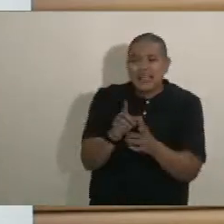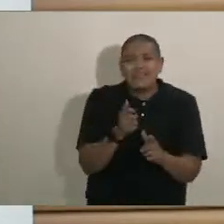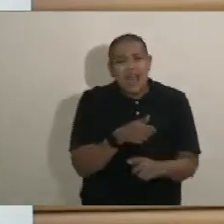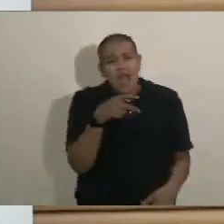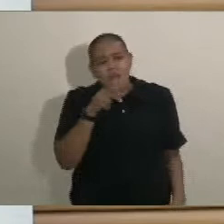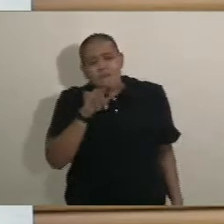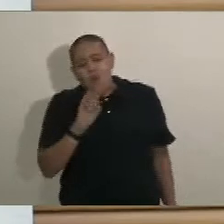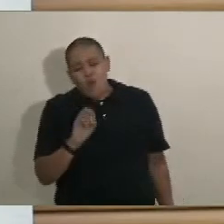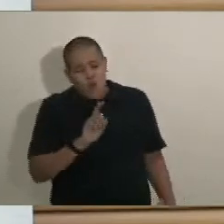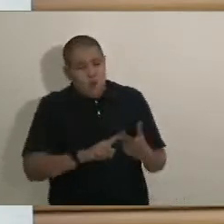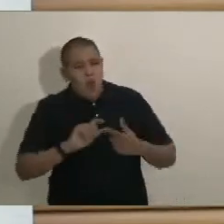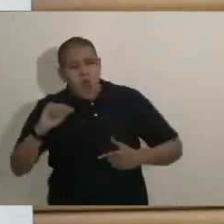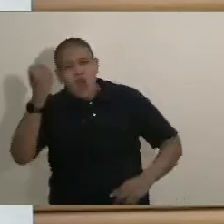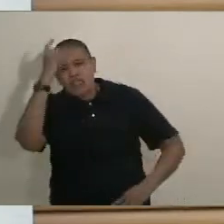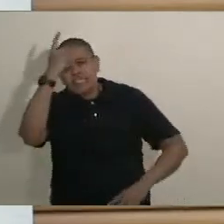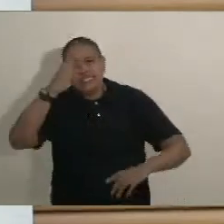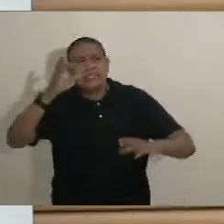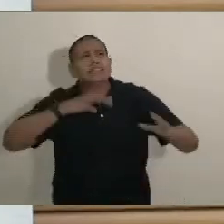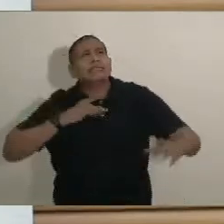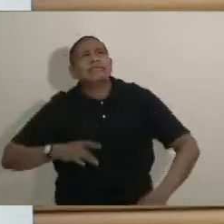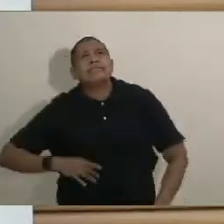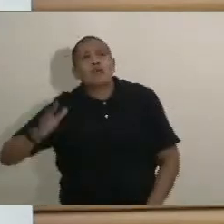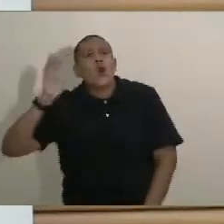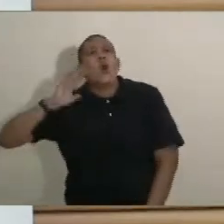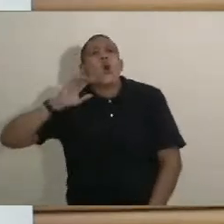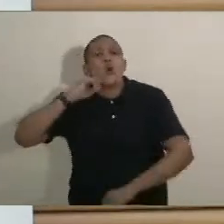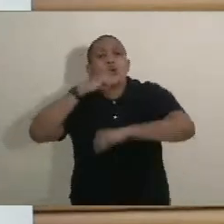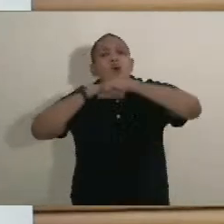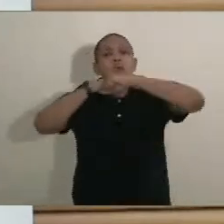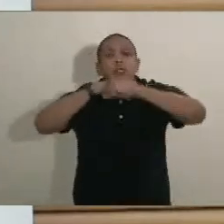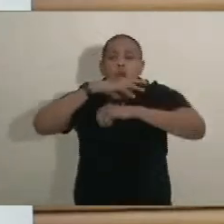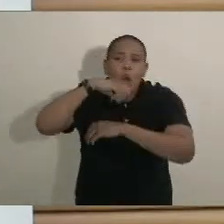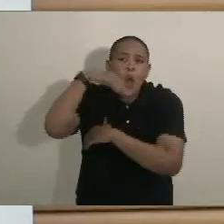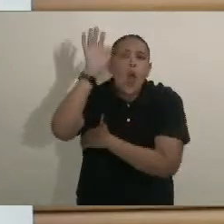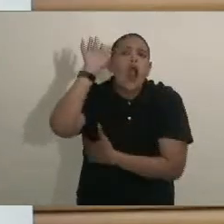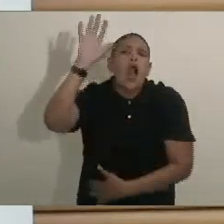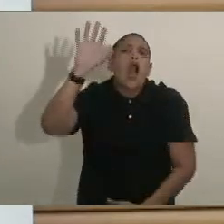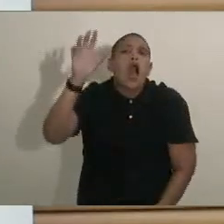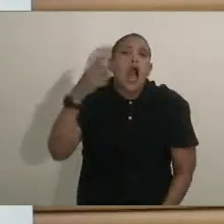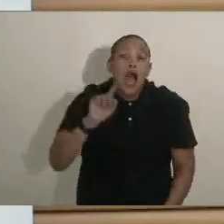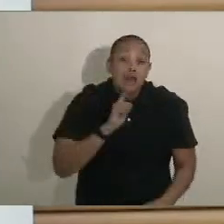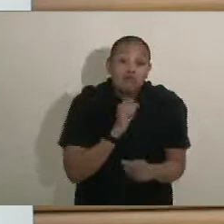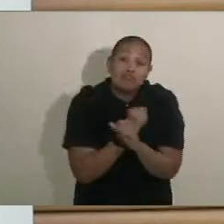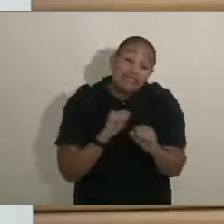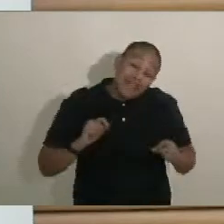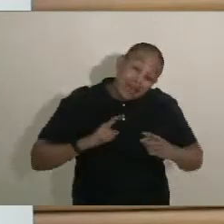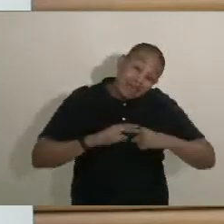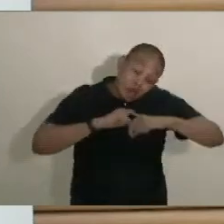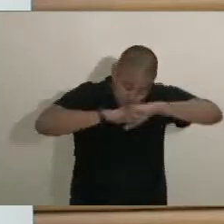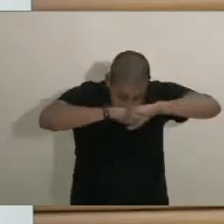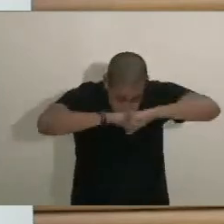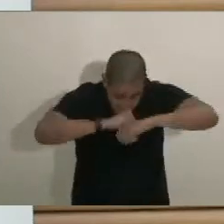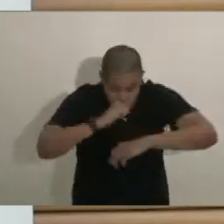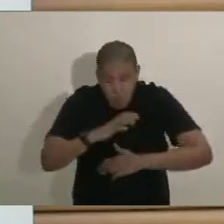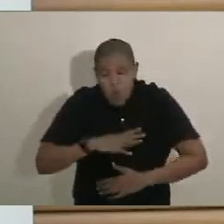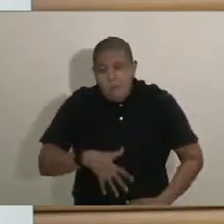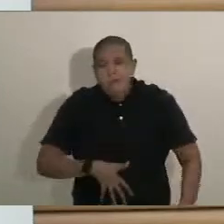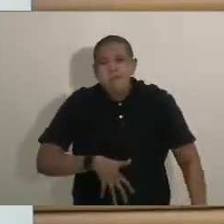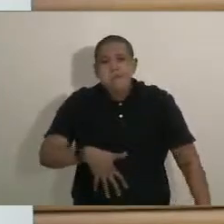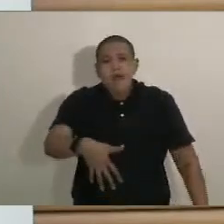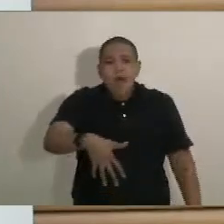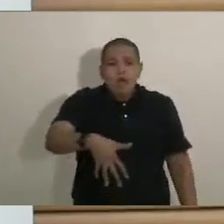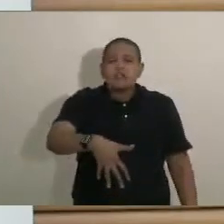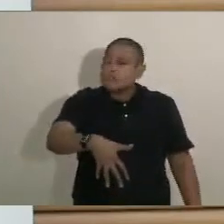such diseases that we have had in the past. It protects the elderly, it is safe, and it protects pregnant women, persons